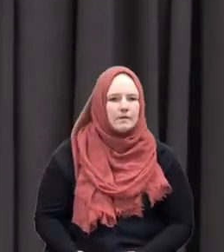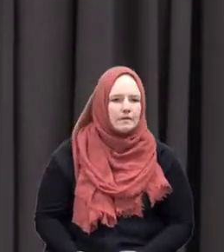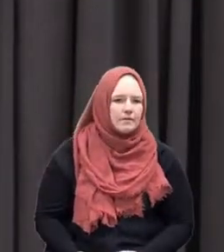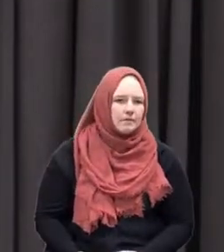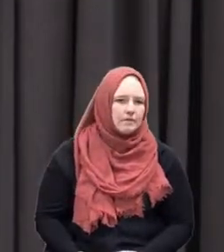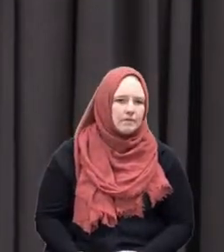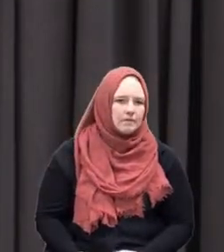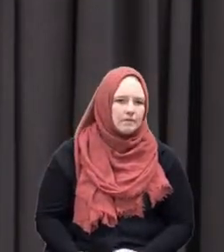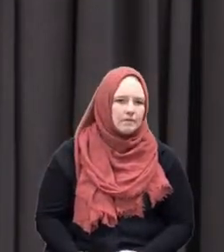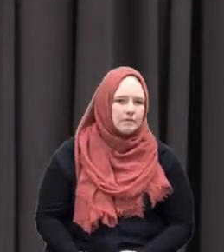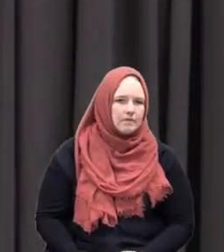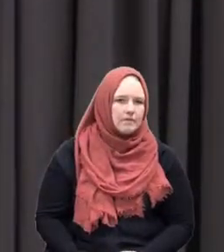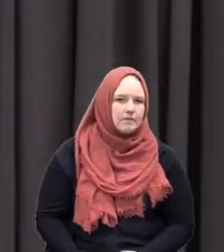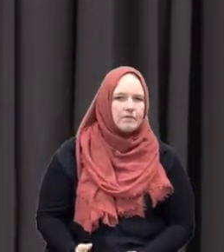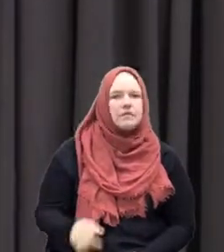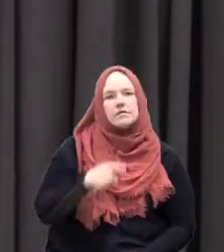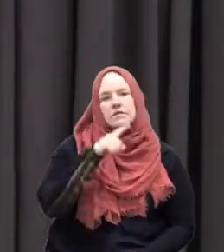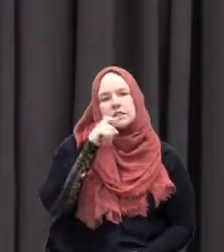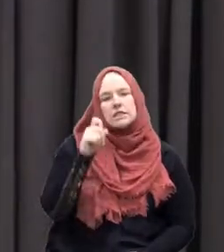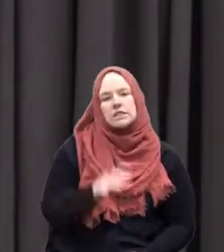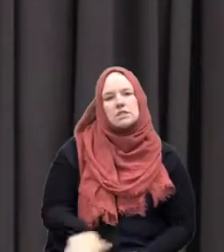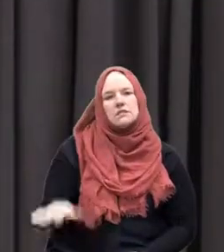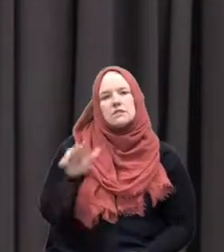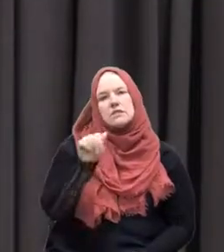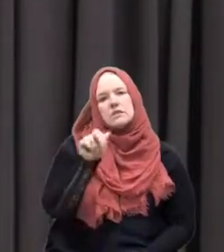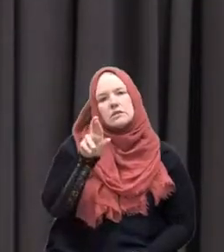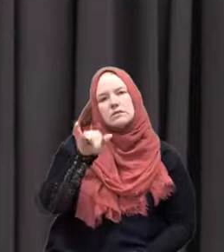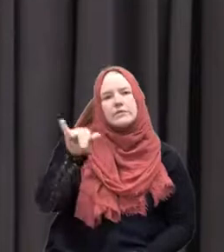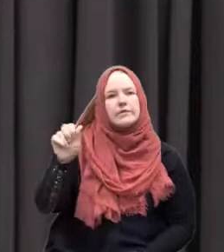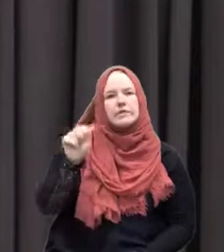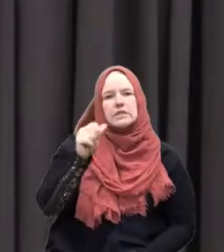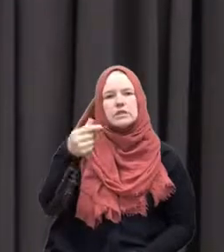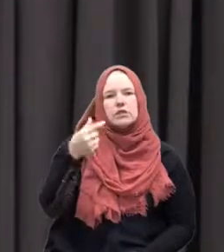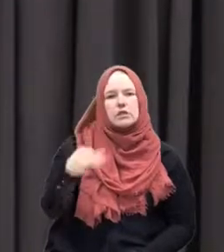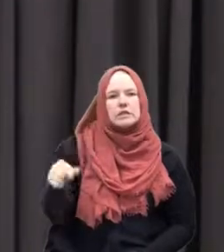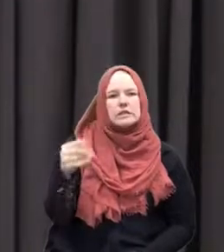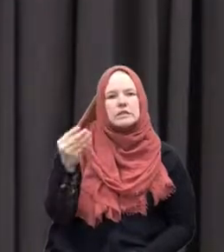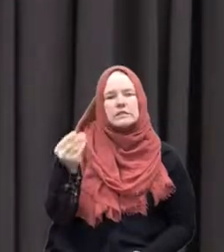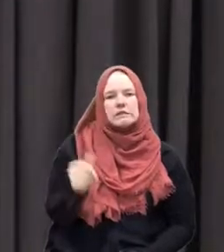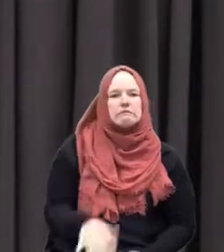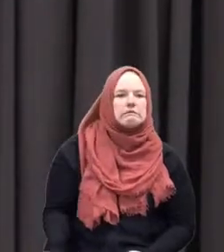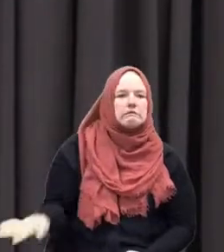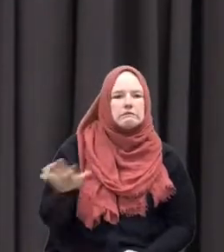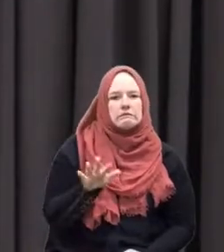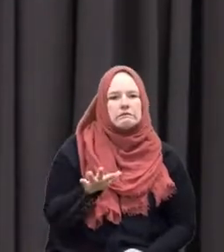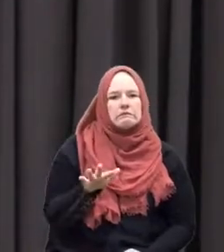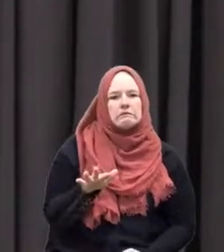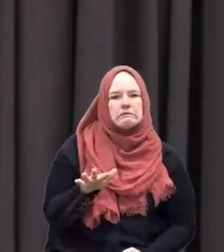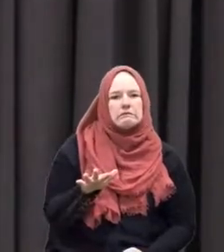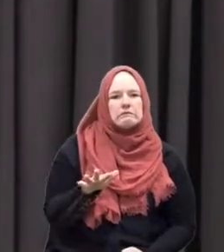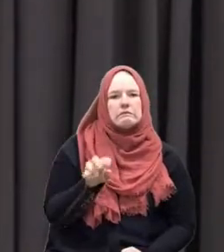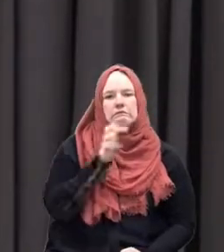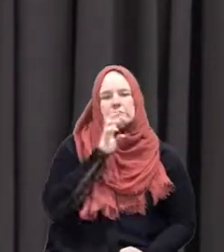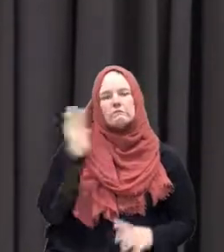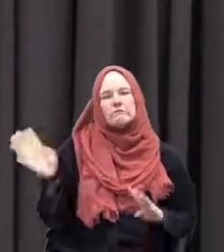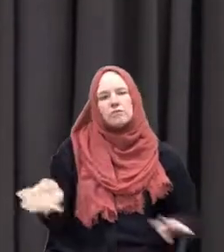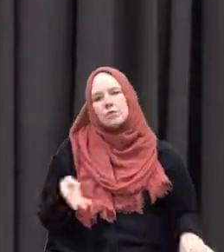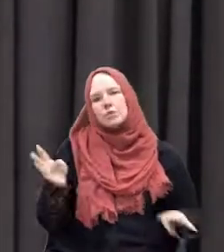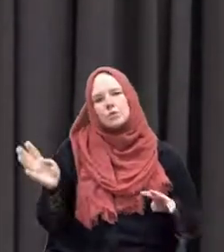opposite. The desert of Arabia is no desert. It's a green land, running